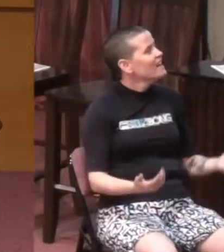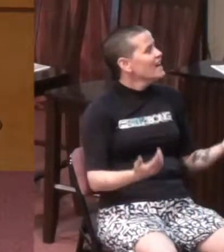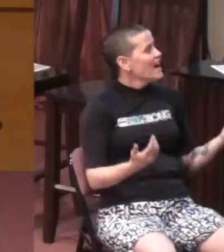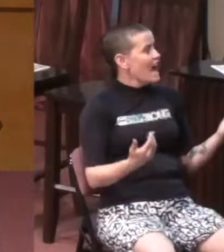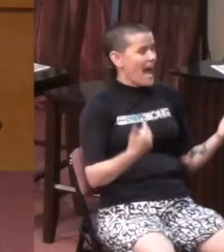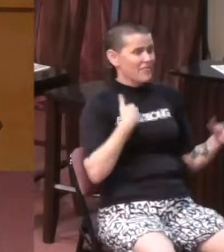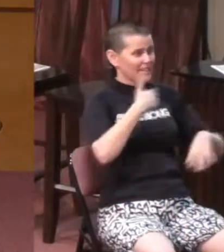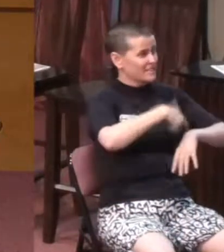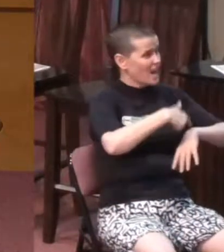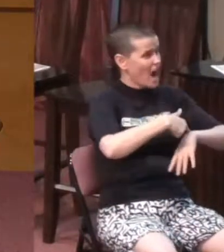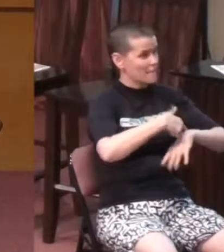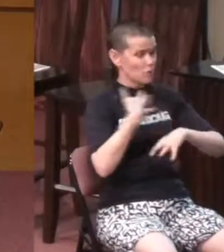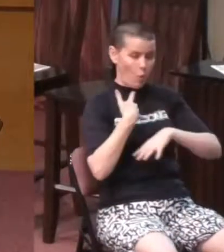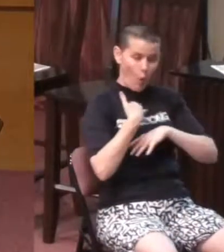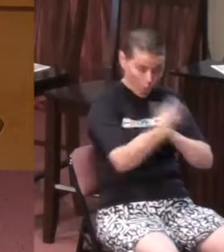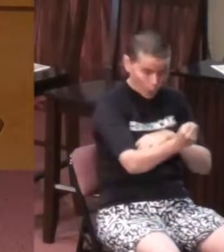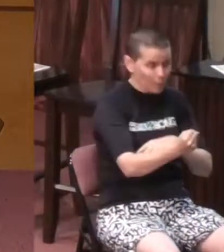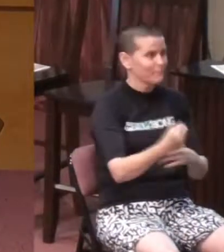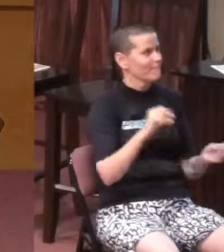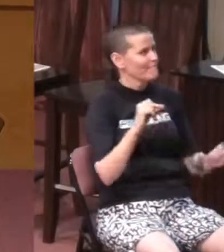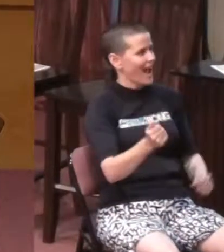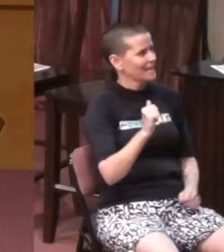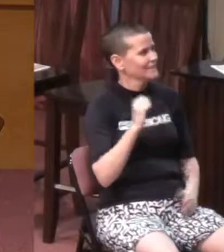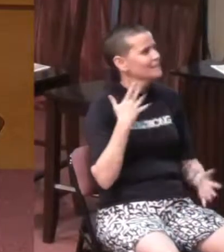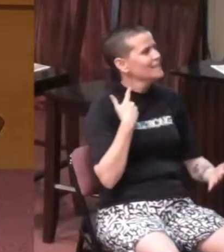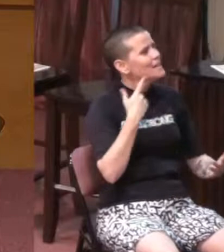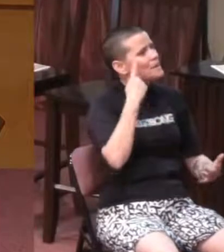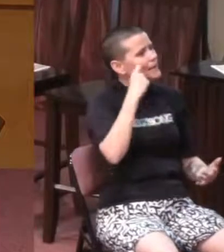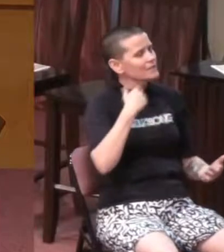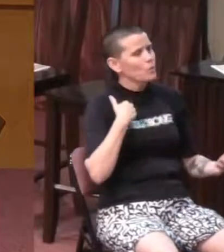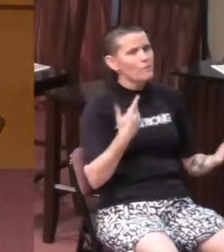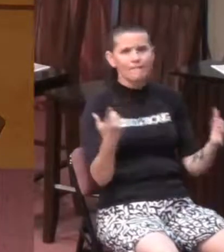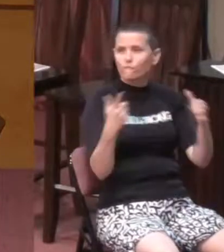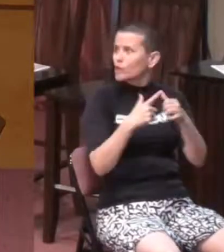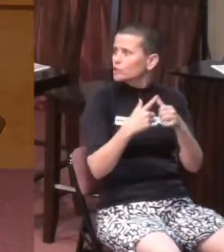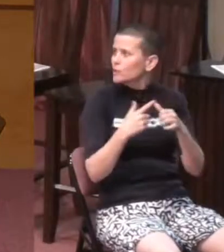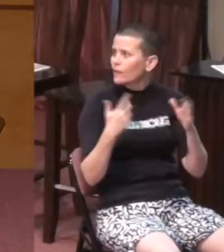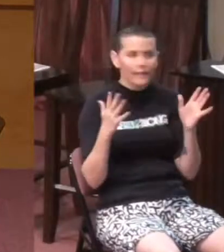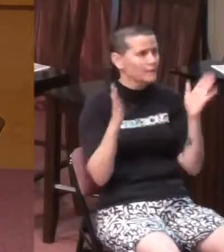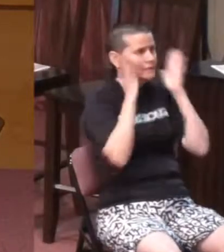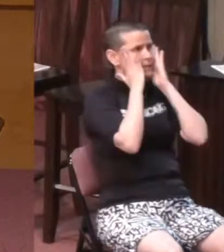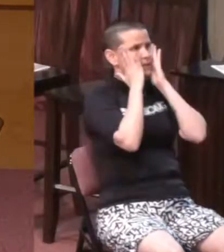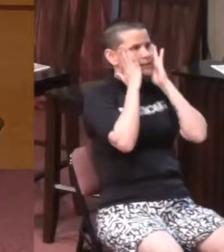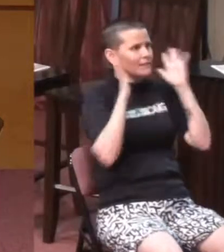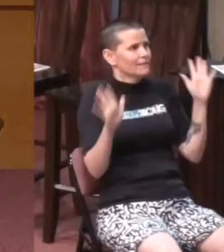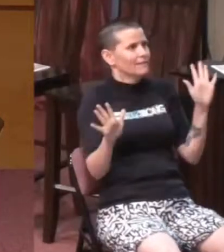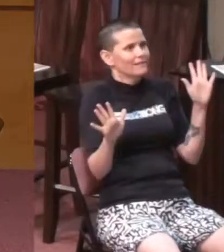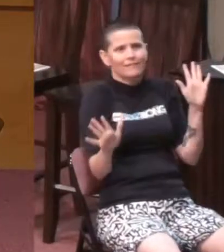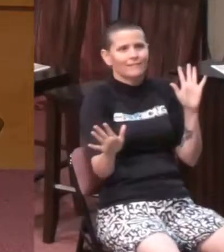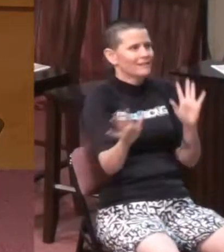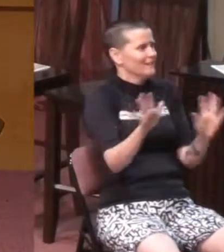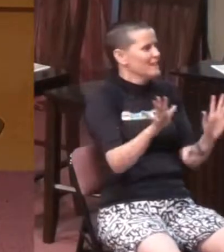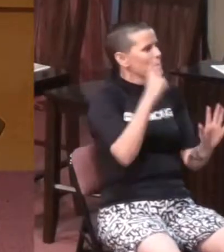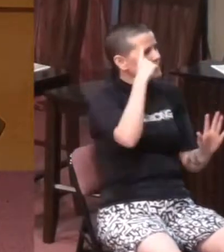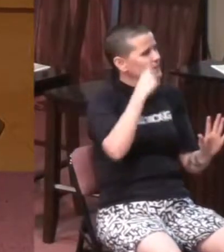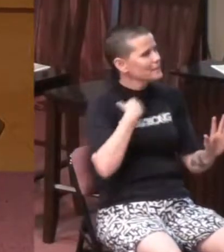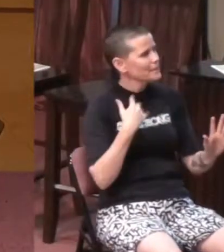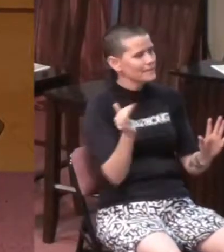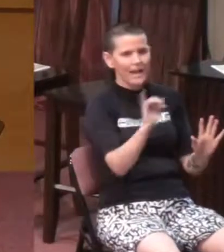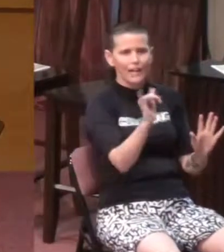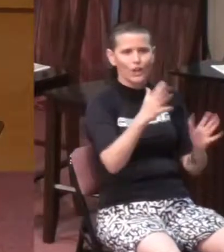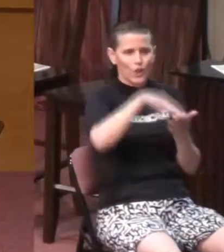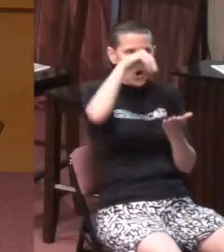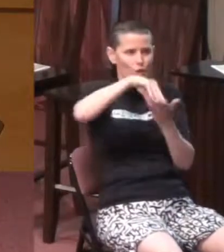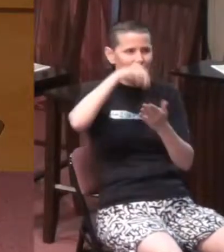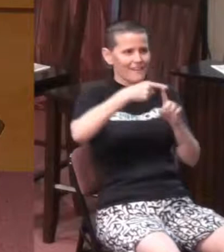really fast. Whoa. Yeah, matter of fact, when we first got here, we would go like this, because it was like learning from a fire hose, because there was so